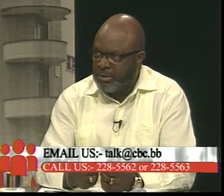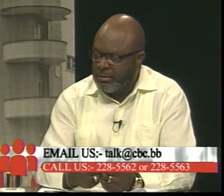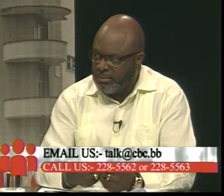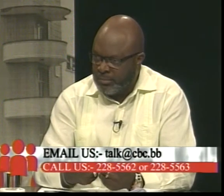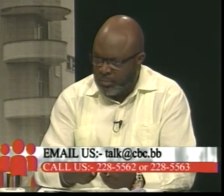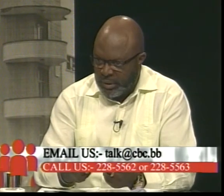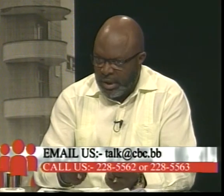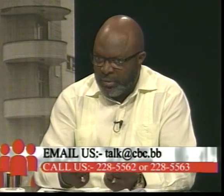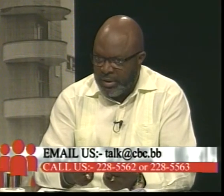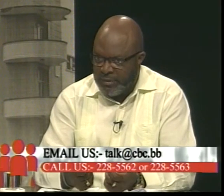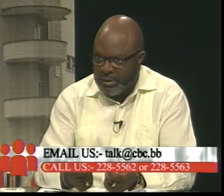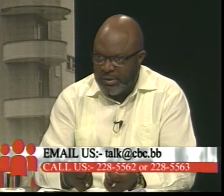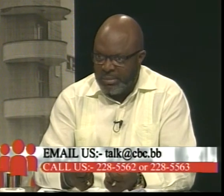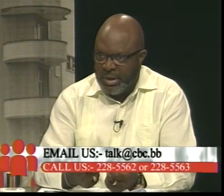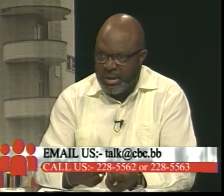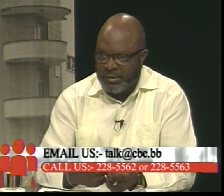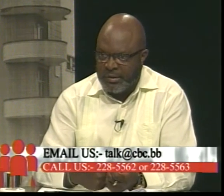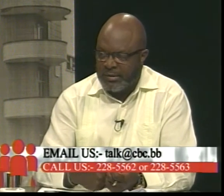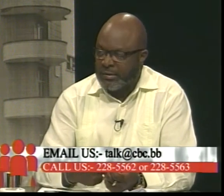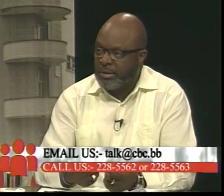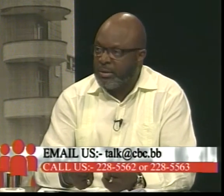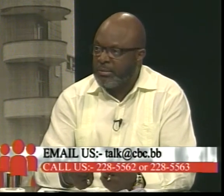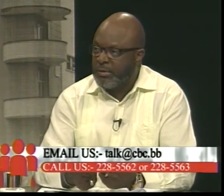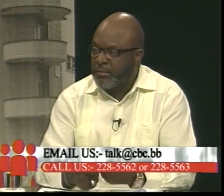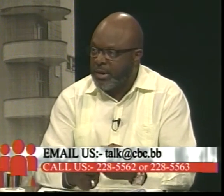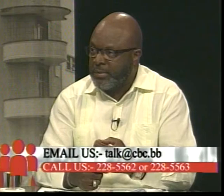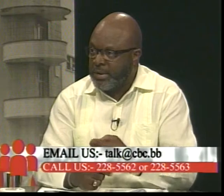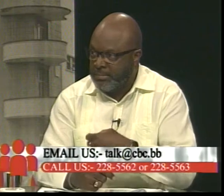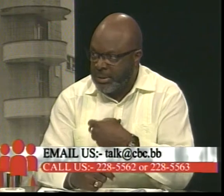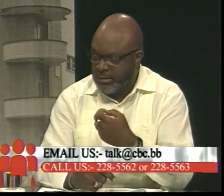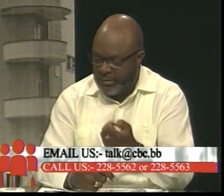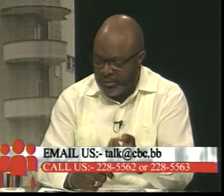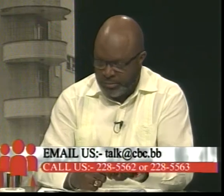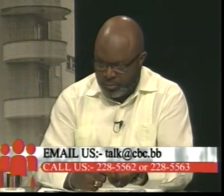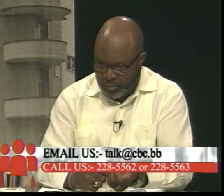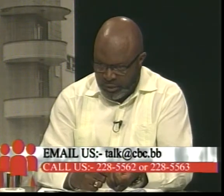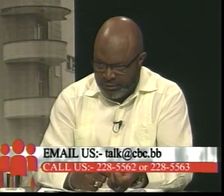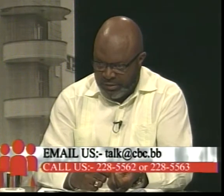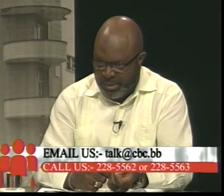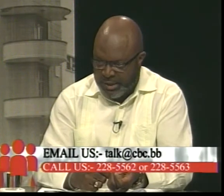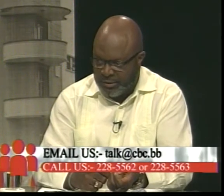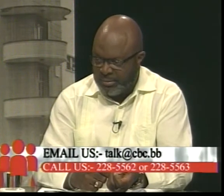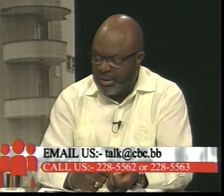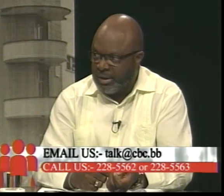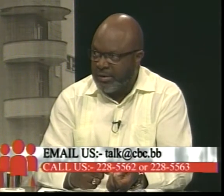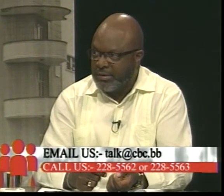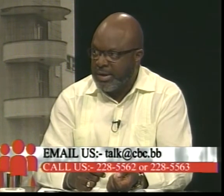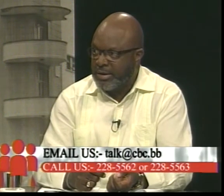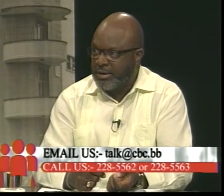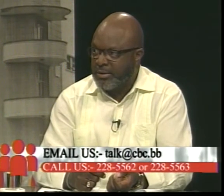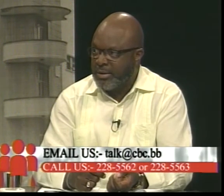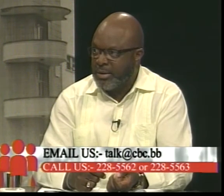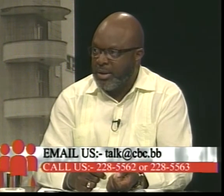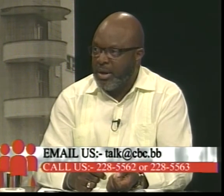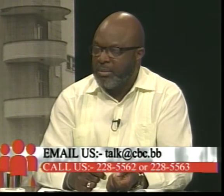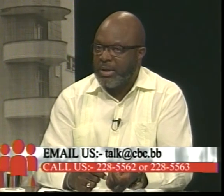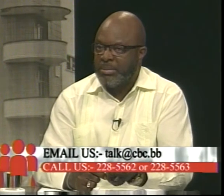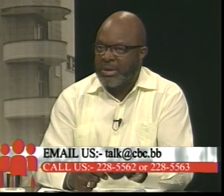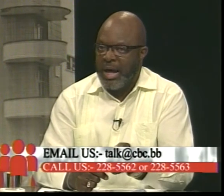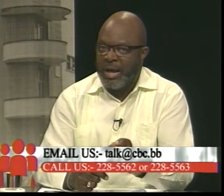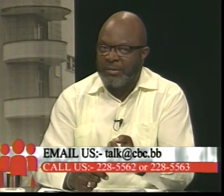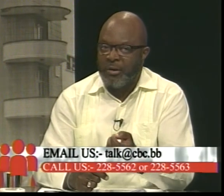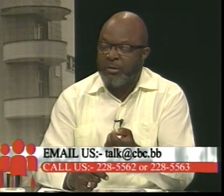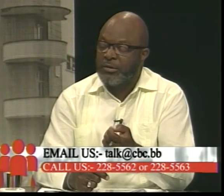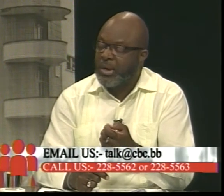able to acquire footage that might assist us in terms of if there's a matter to be investigated.